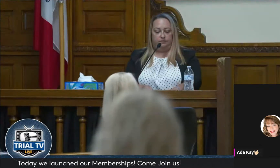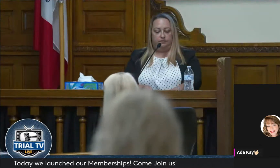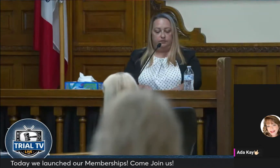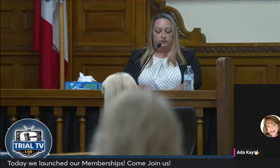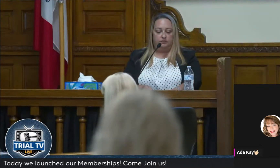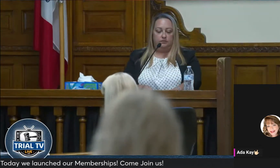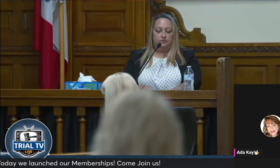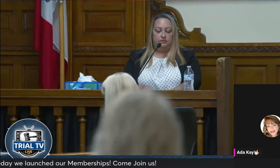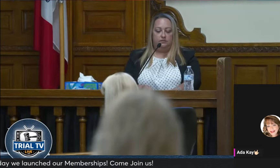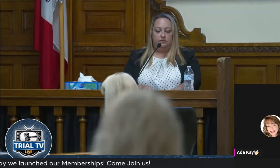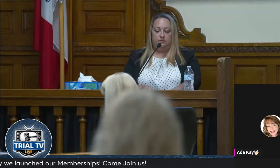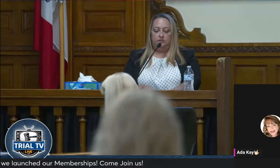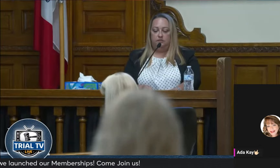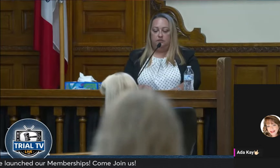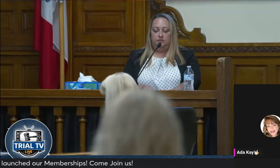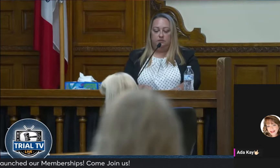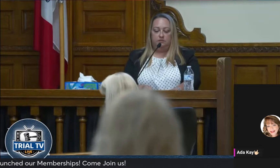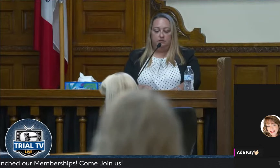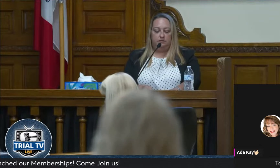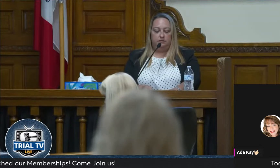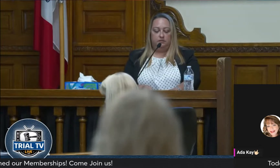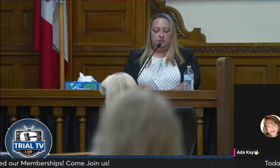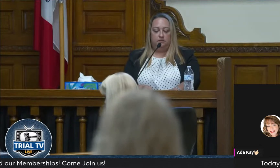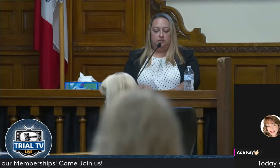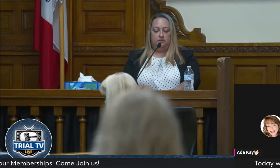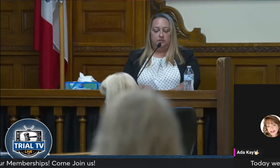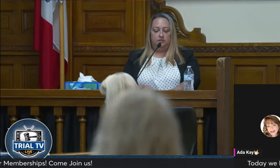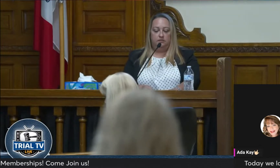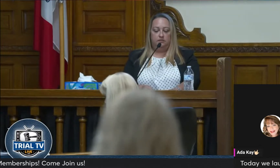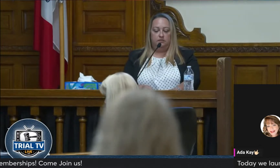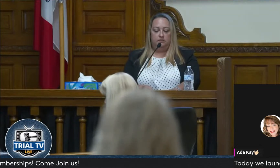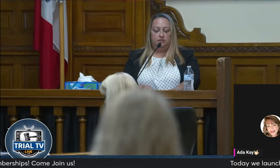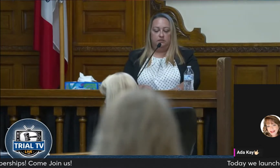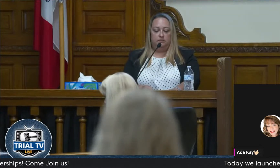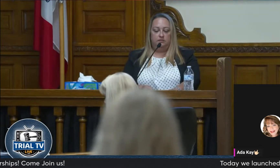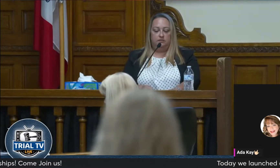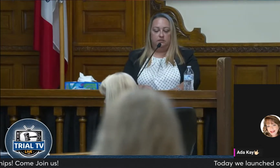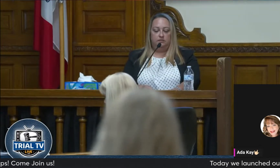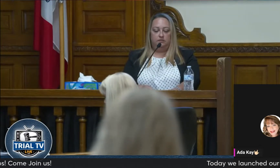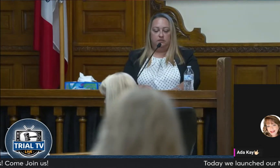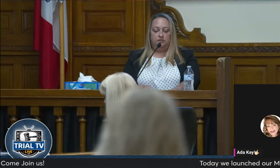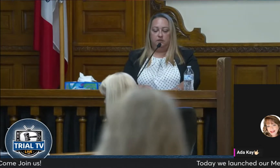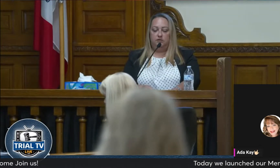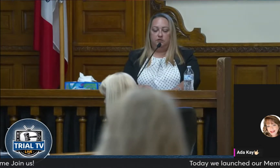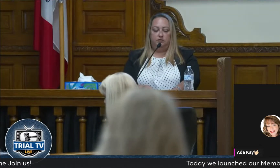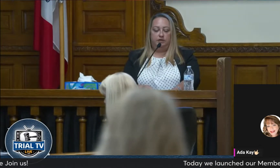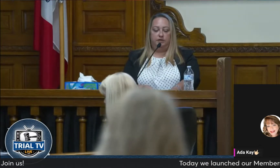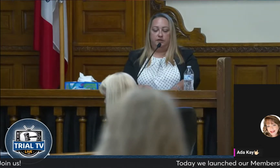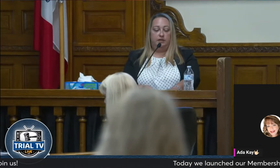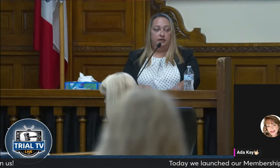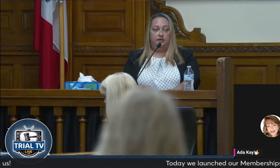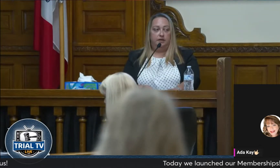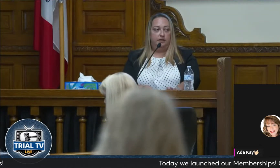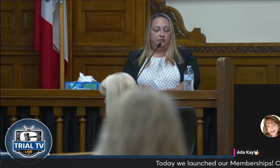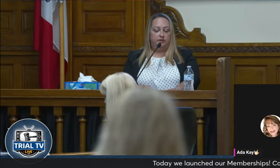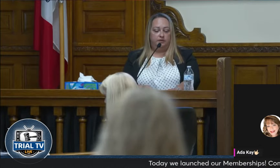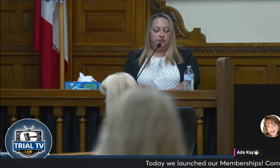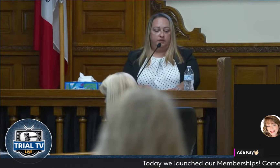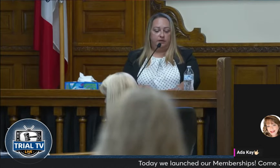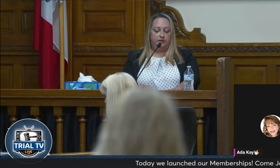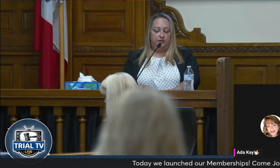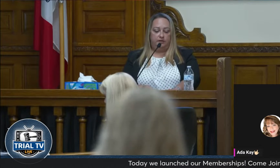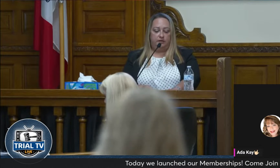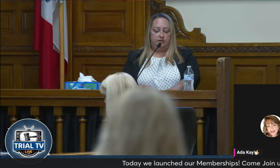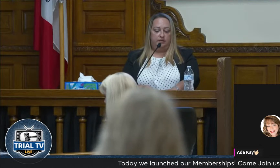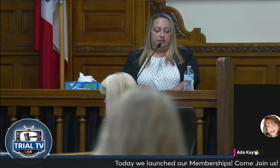Correct. But you didn't find blood on the blade or head of the hatchet. Yes, screening did not indicate the presence